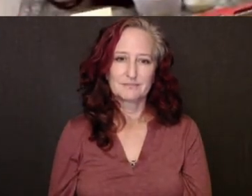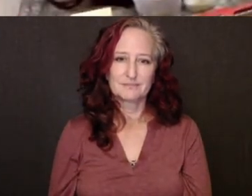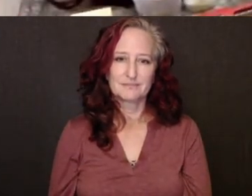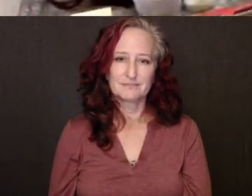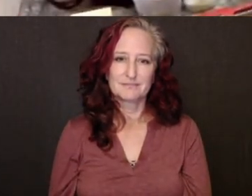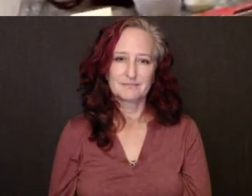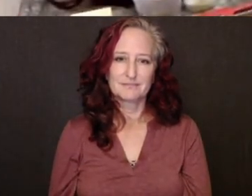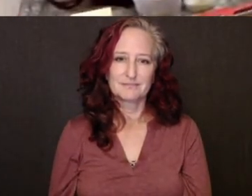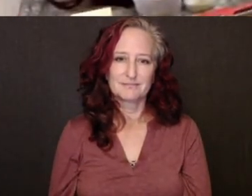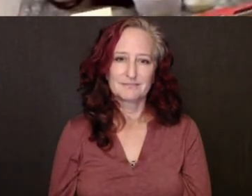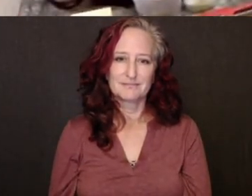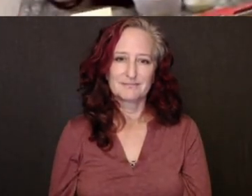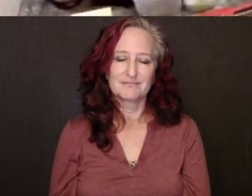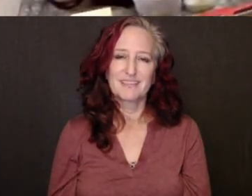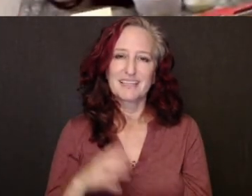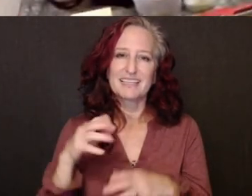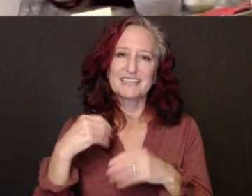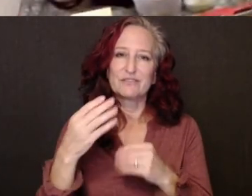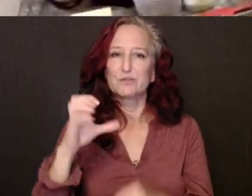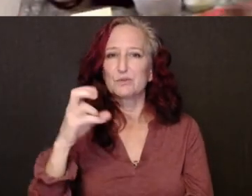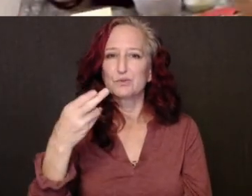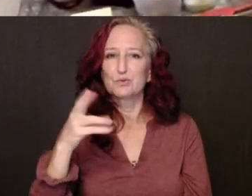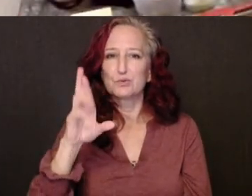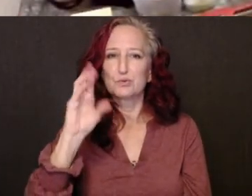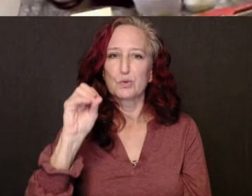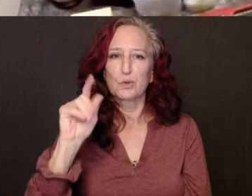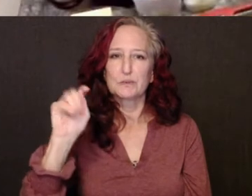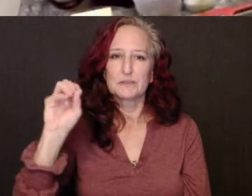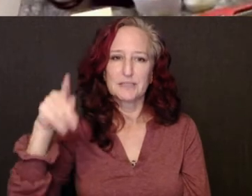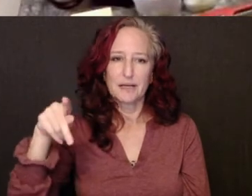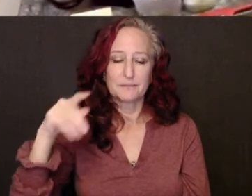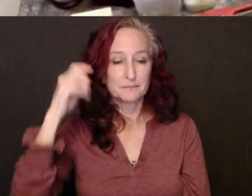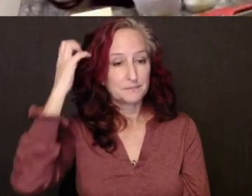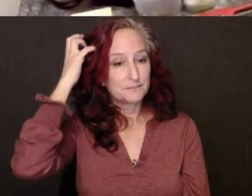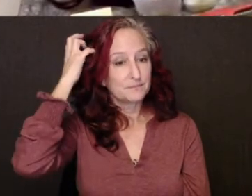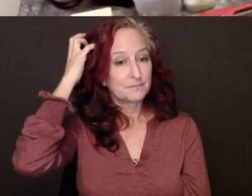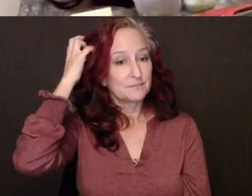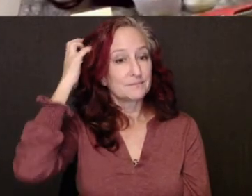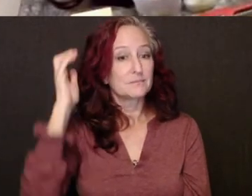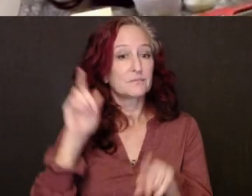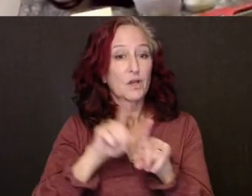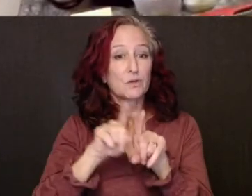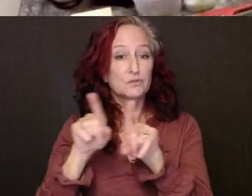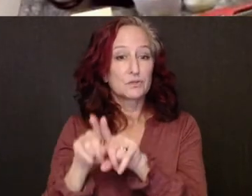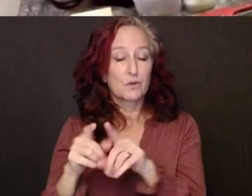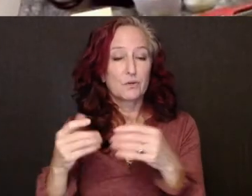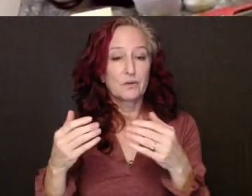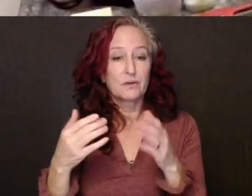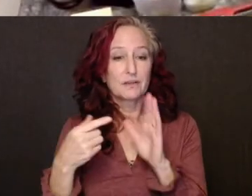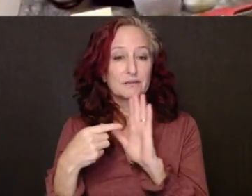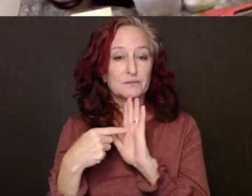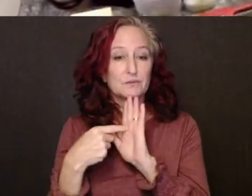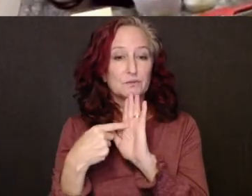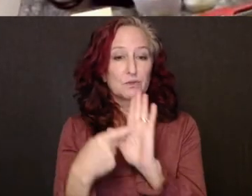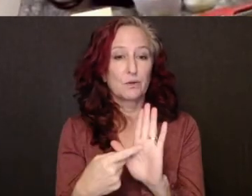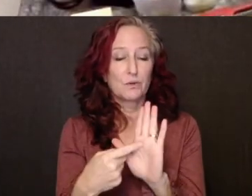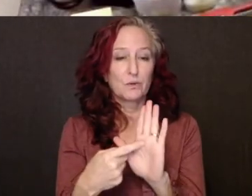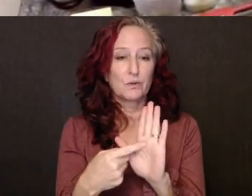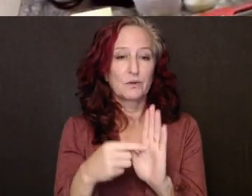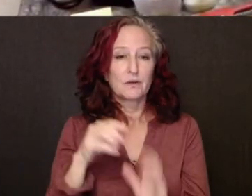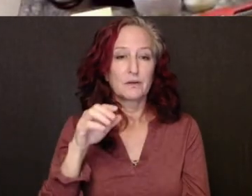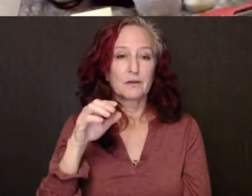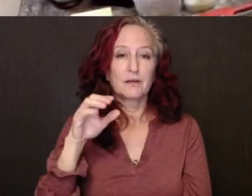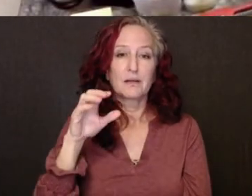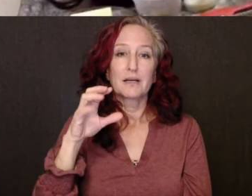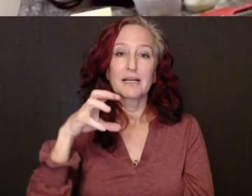my fridge. And you pipe it down through. So you kind of go down a little bit and you push it